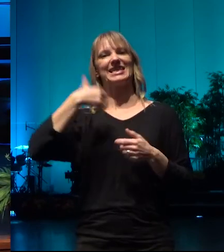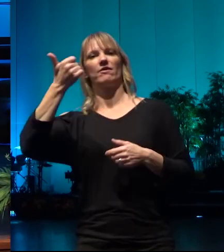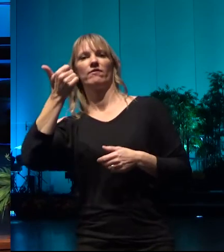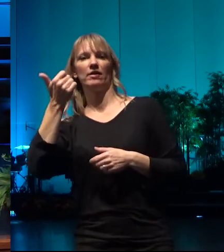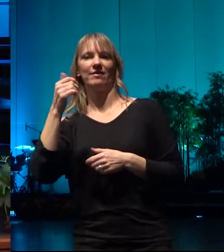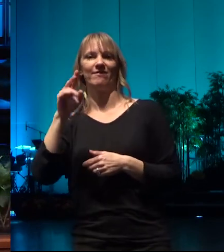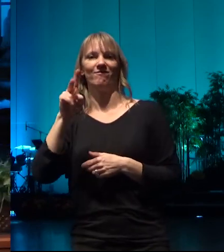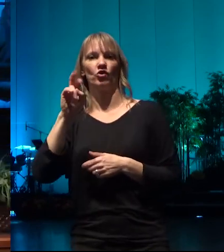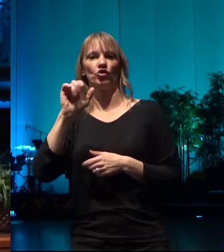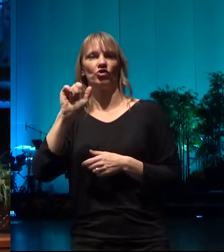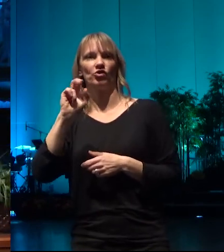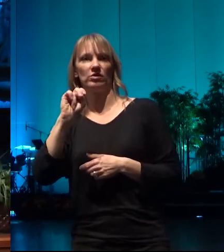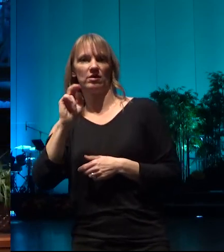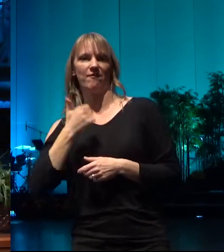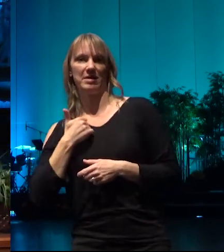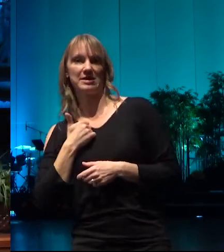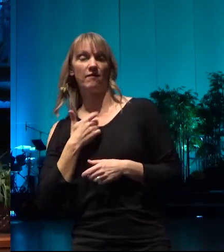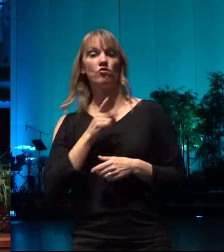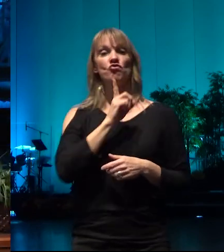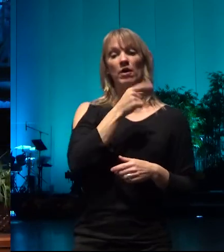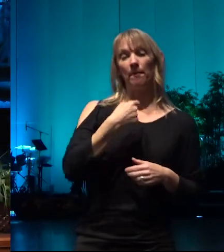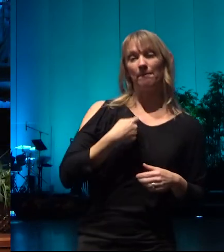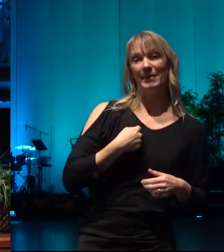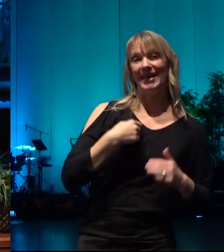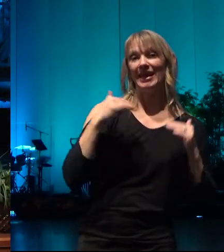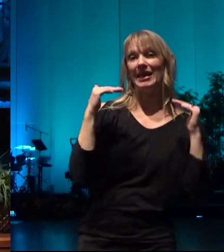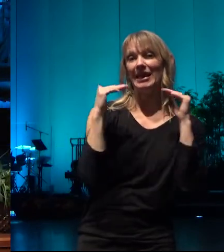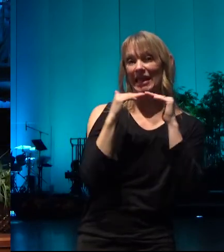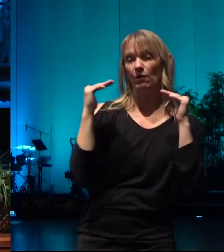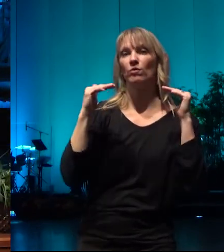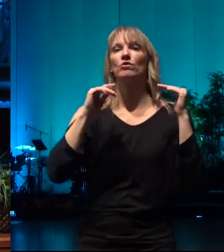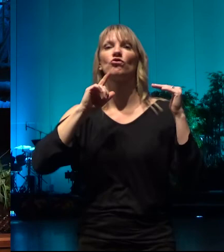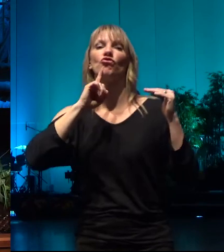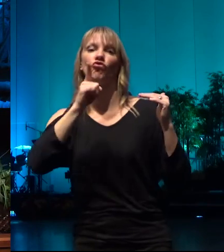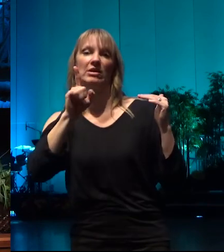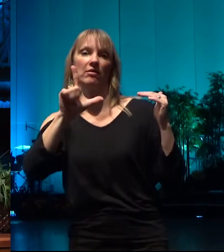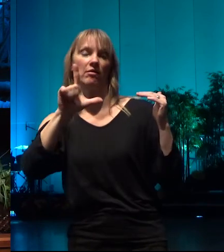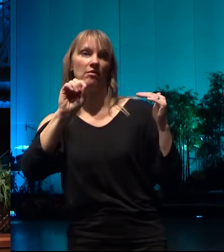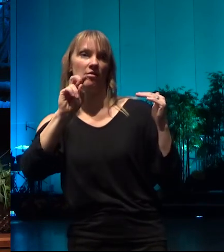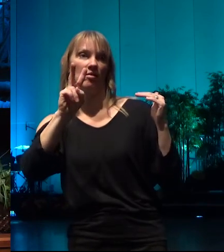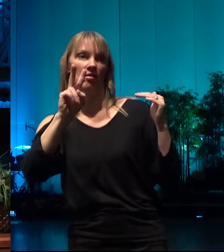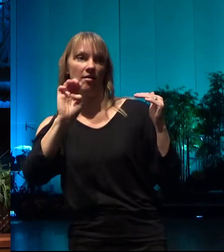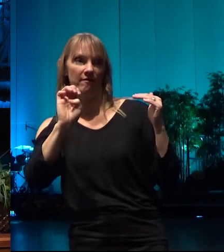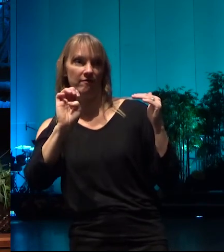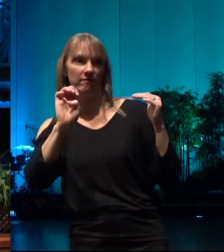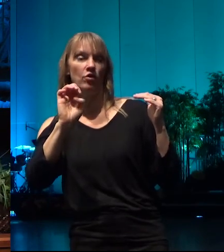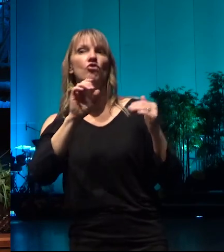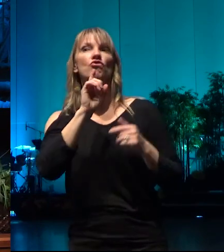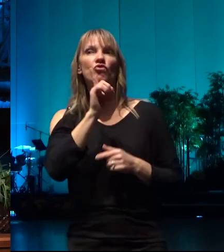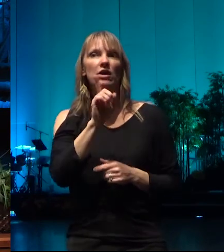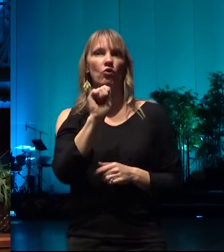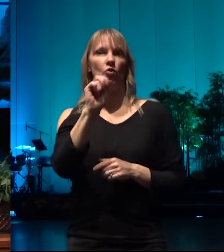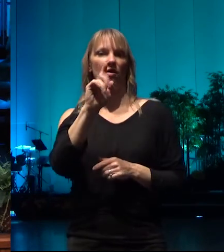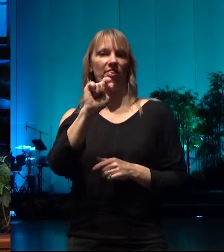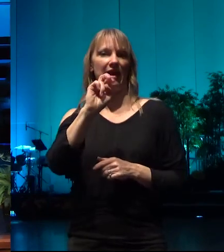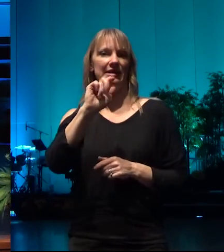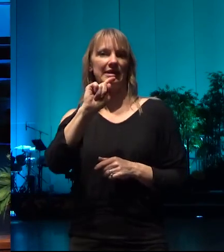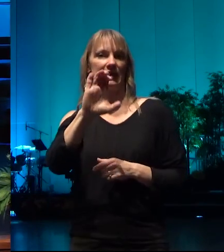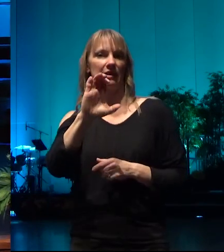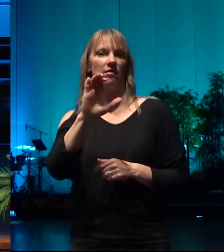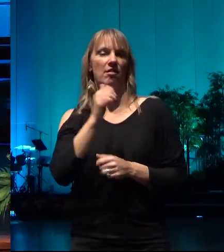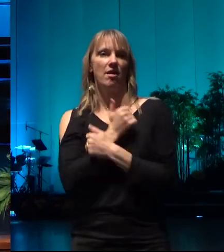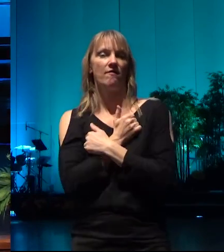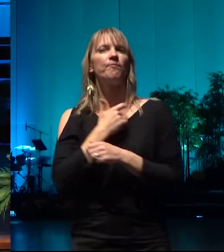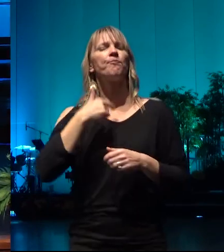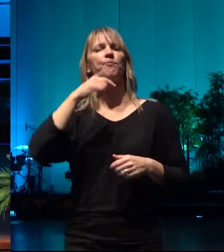version of myself. What I discovered is that the real me equaled real love. And it was real, authentic love. I love